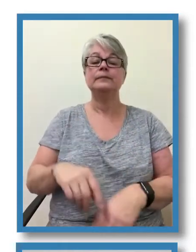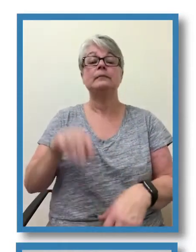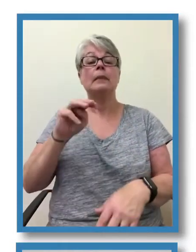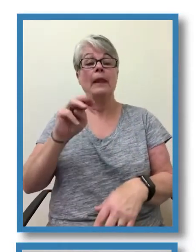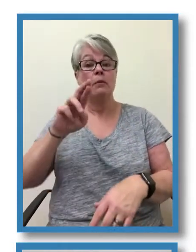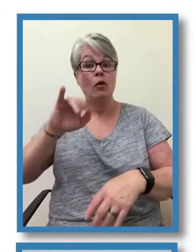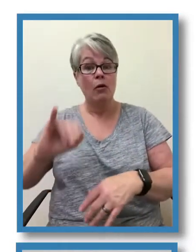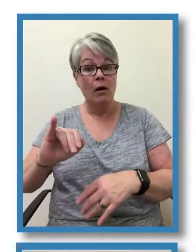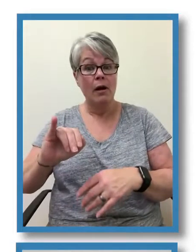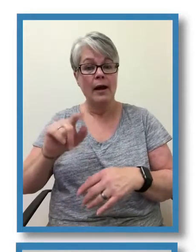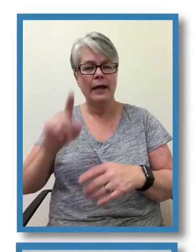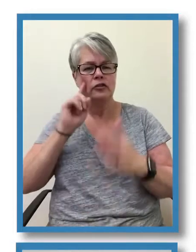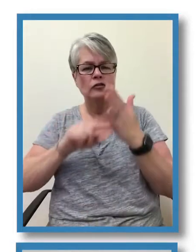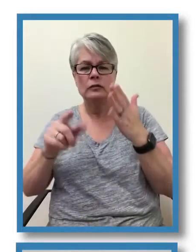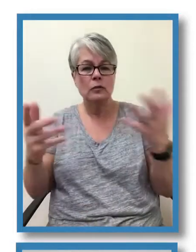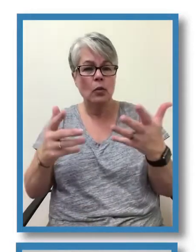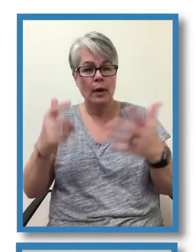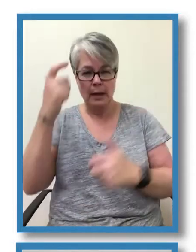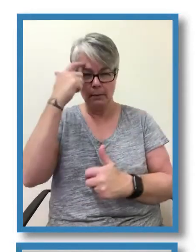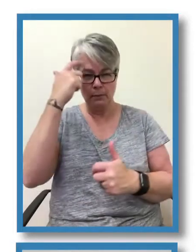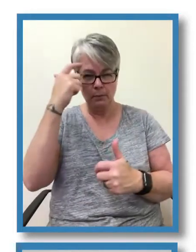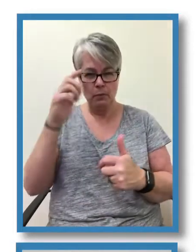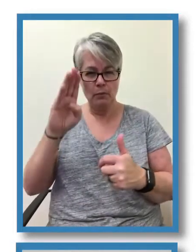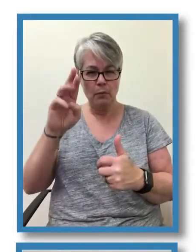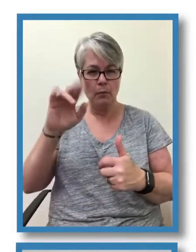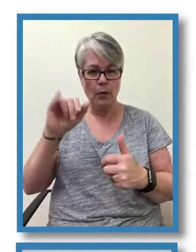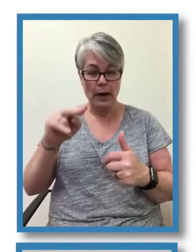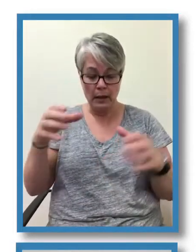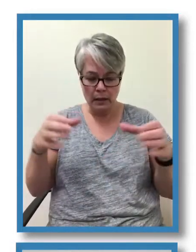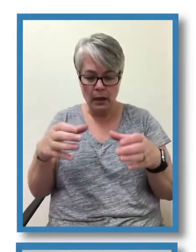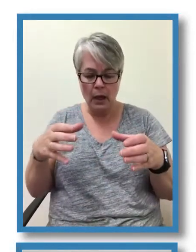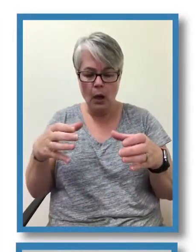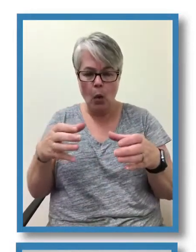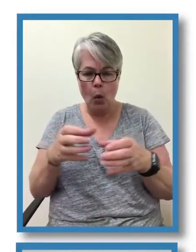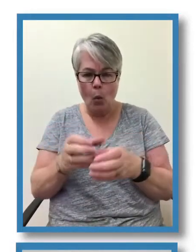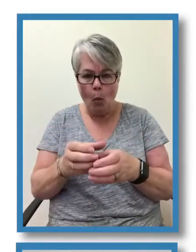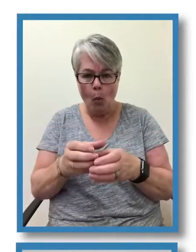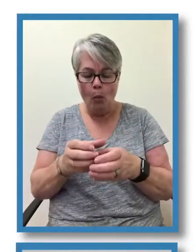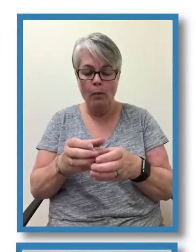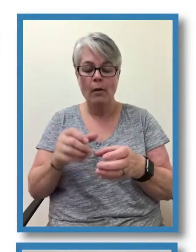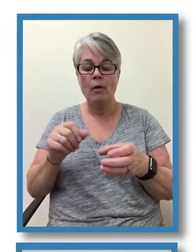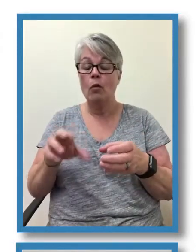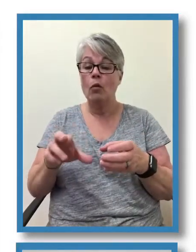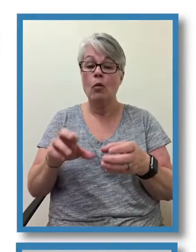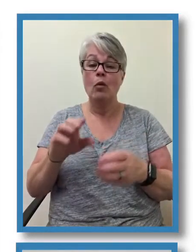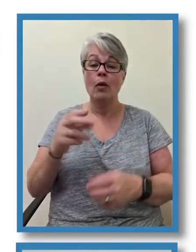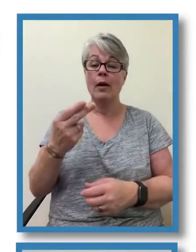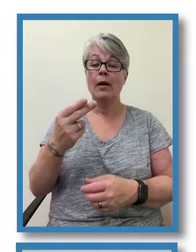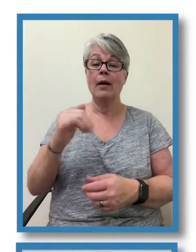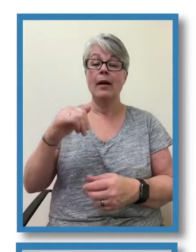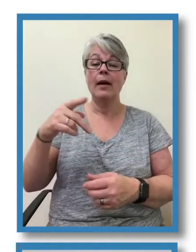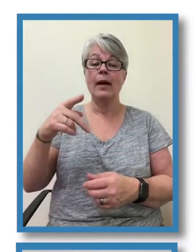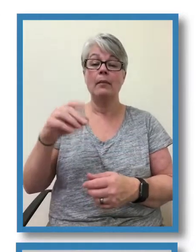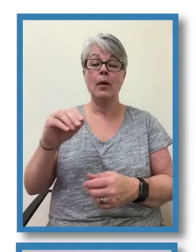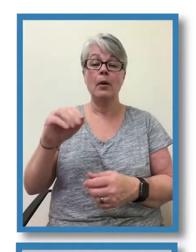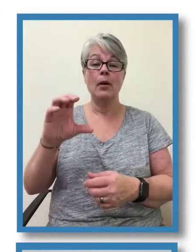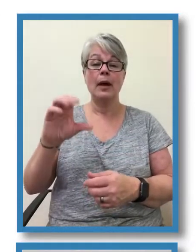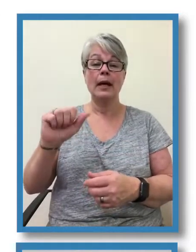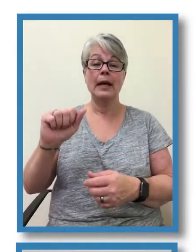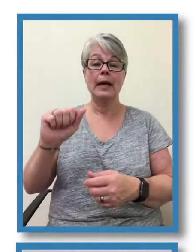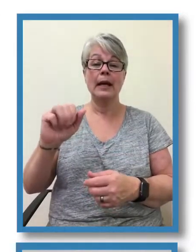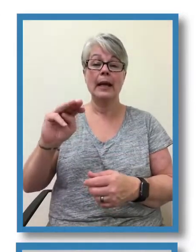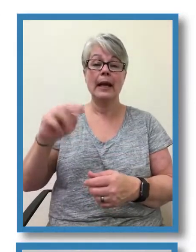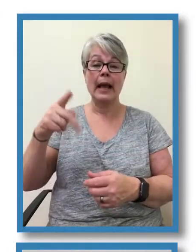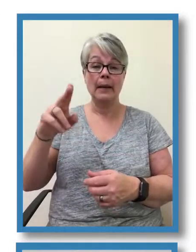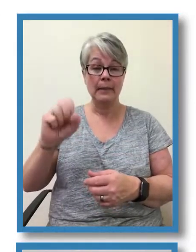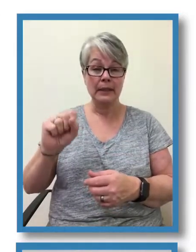involved with memory. And then there are different indications there for why we might